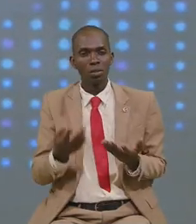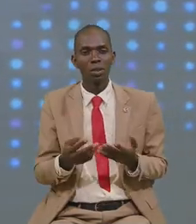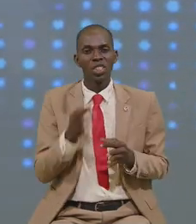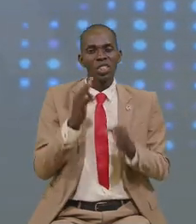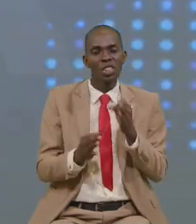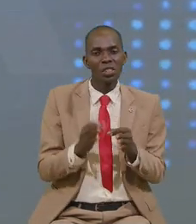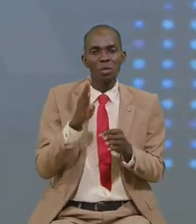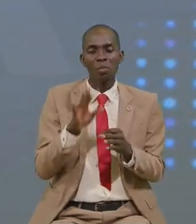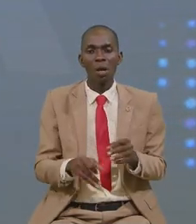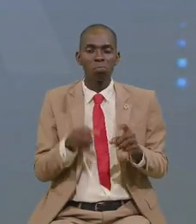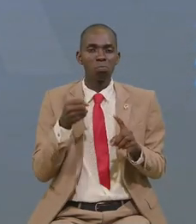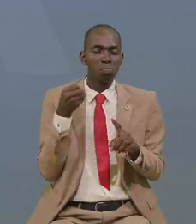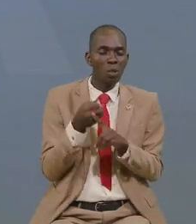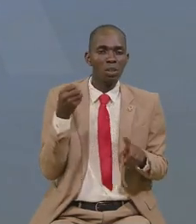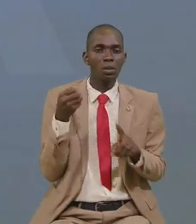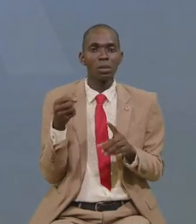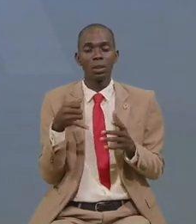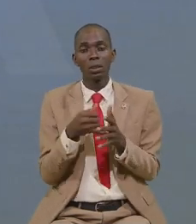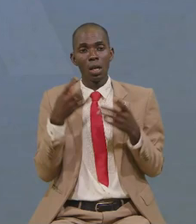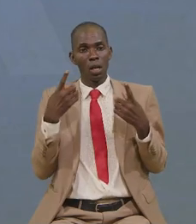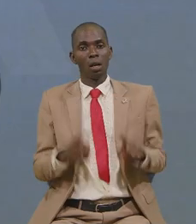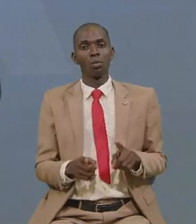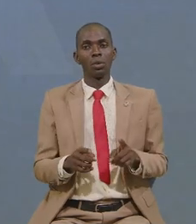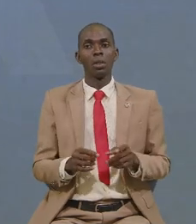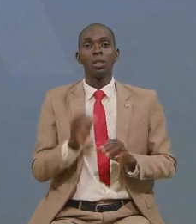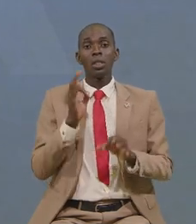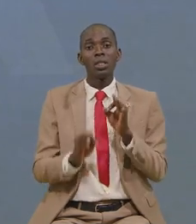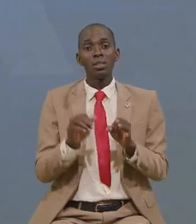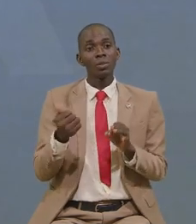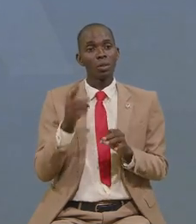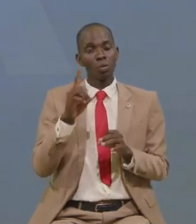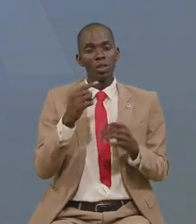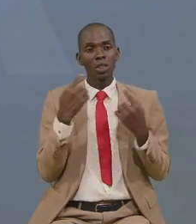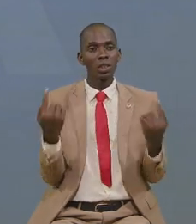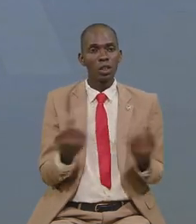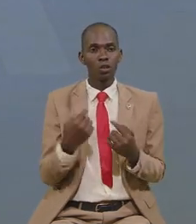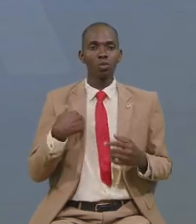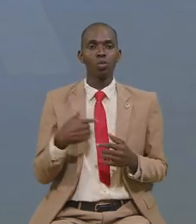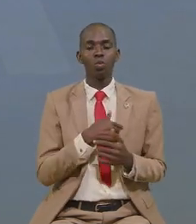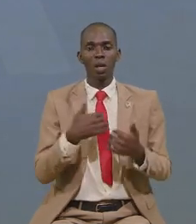any man sin, we have an advocate with the Father,